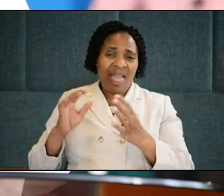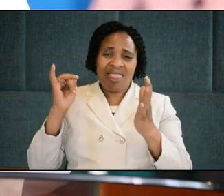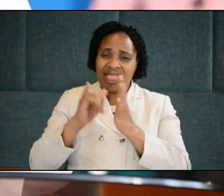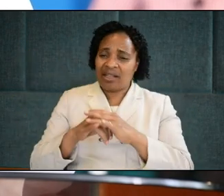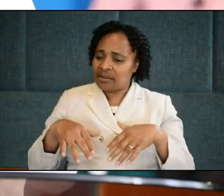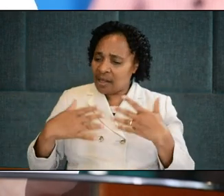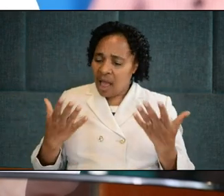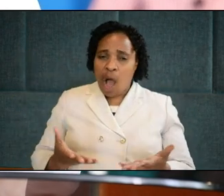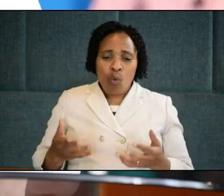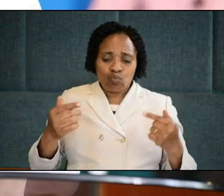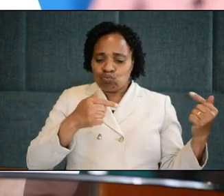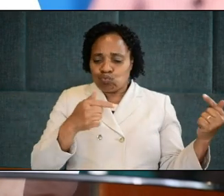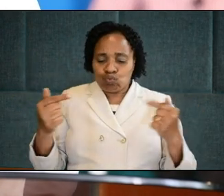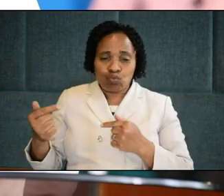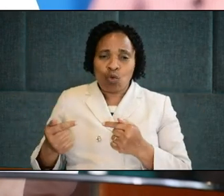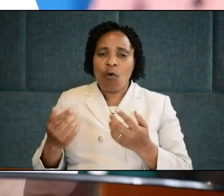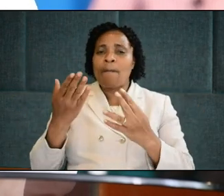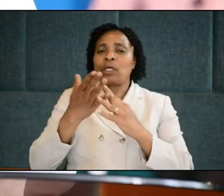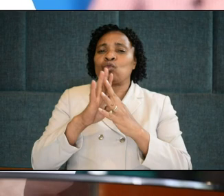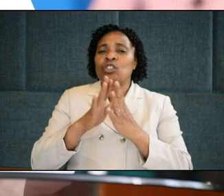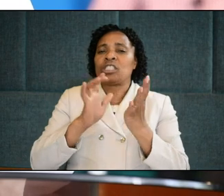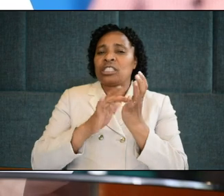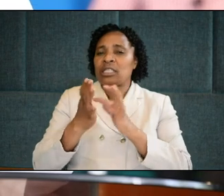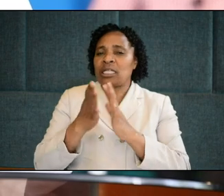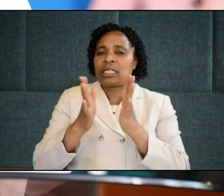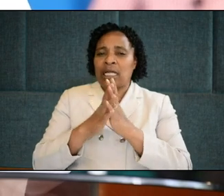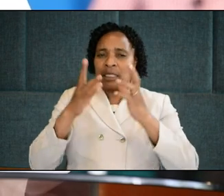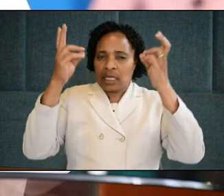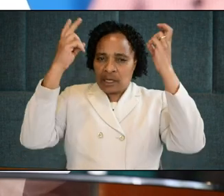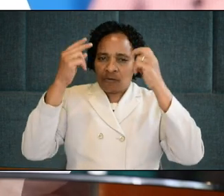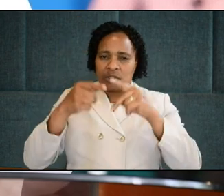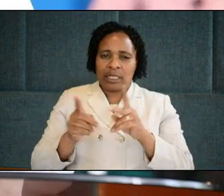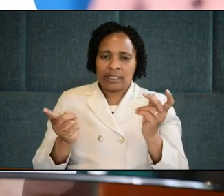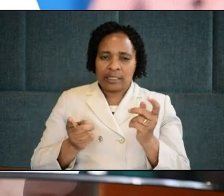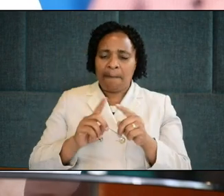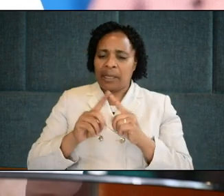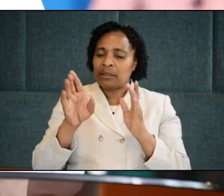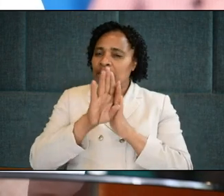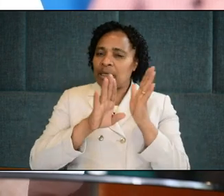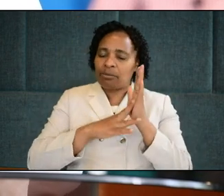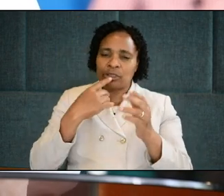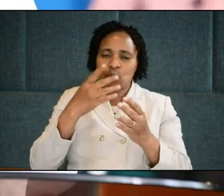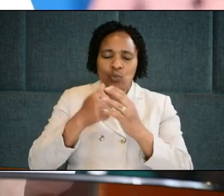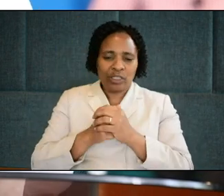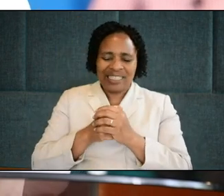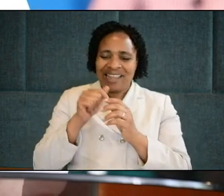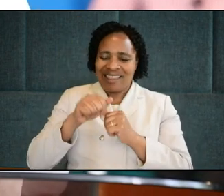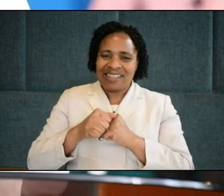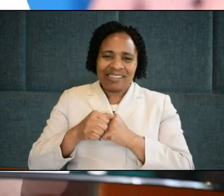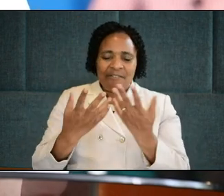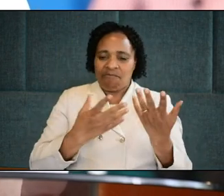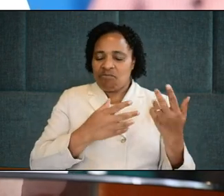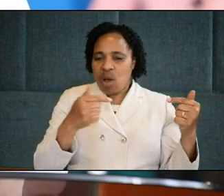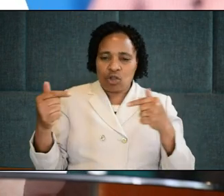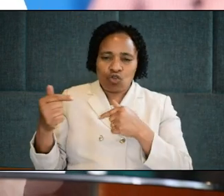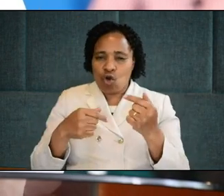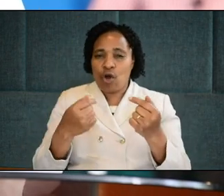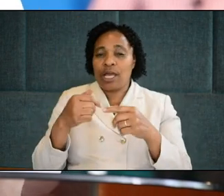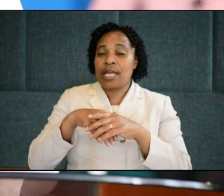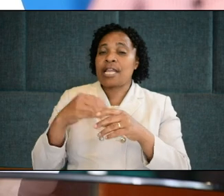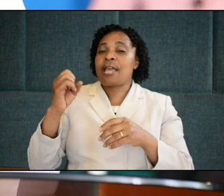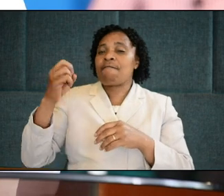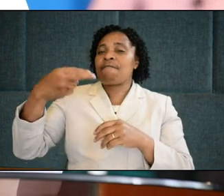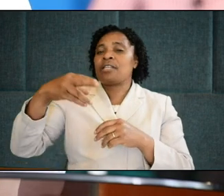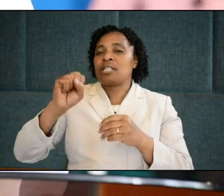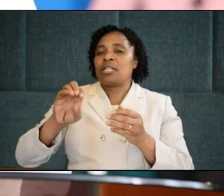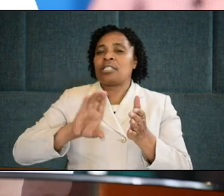between Jesus and Satan began. The Bible tells us about this invisible battle in Ephesians 6:12, which